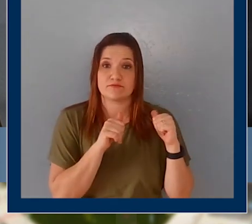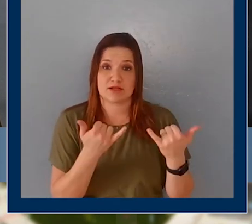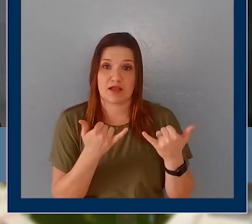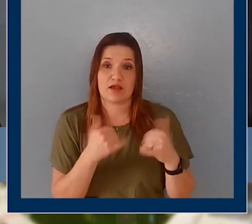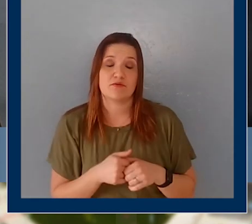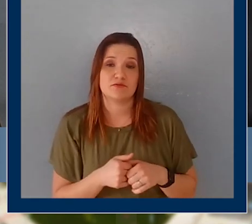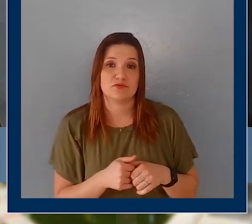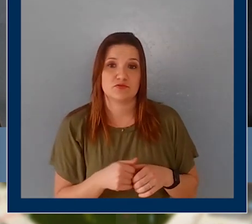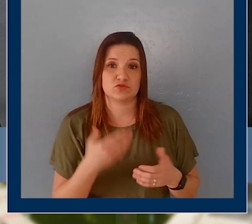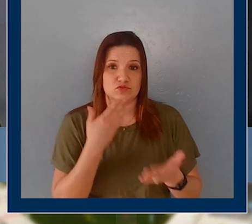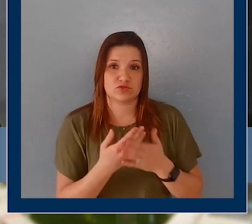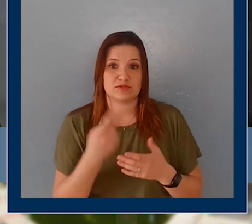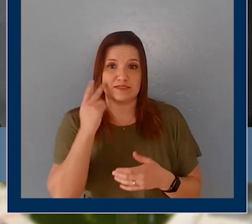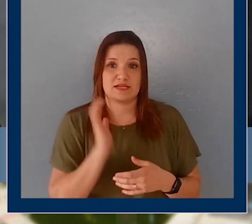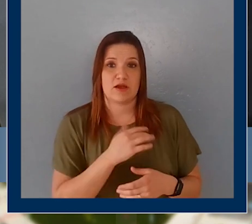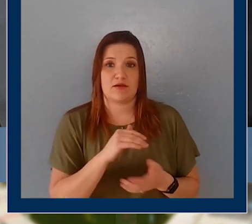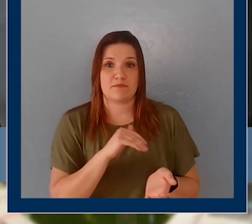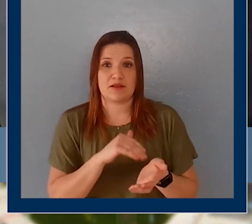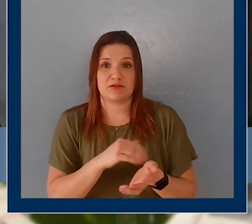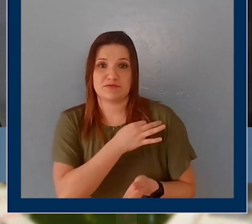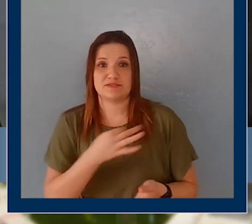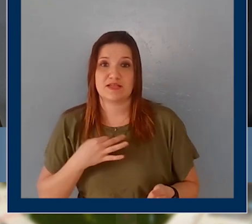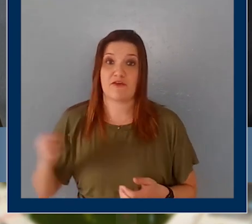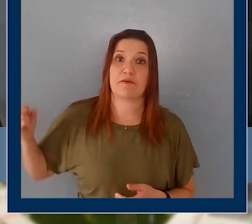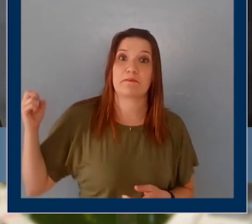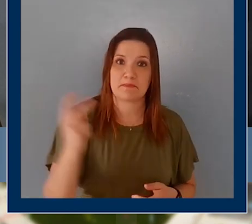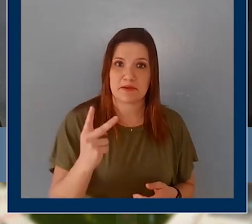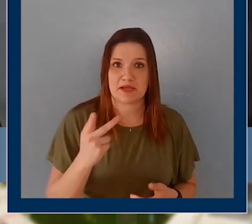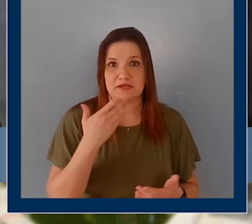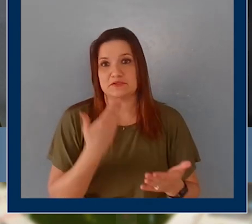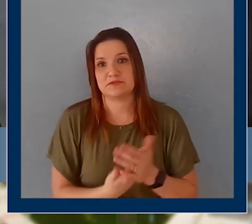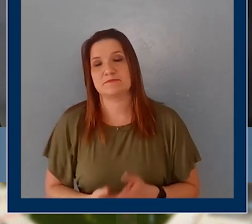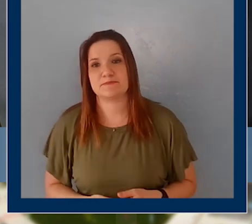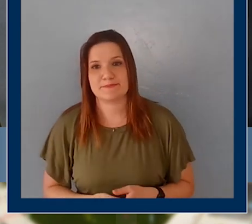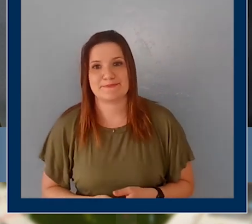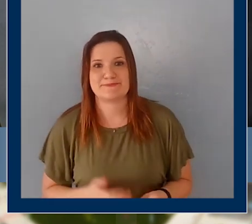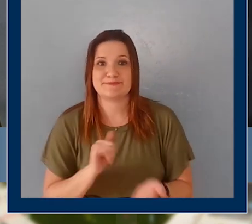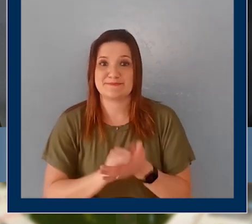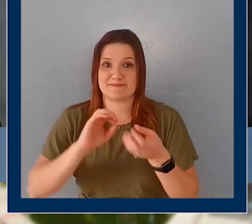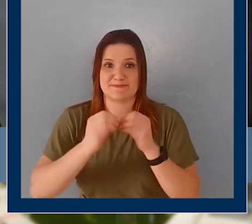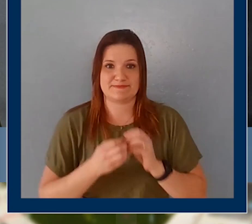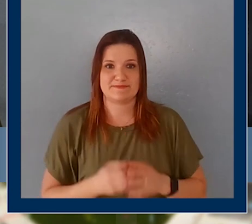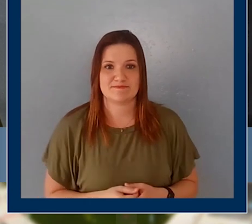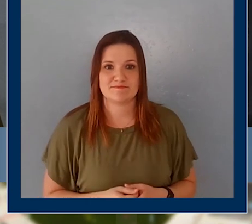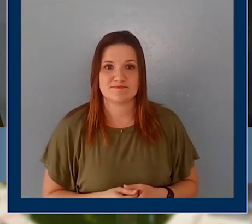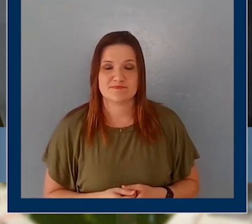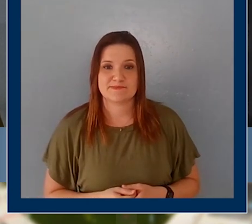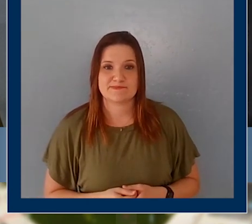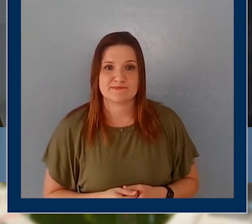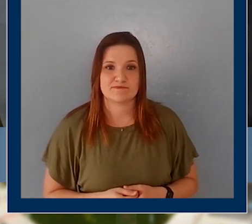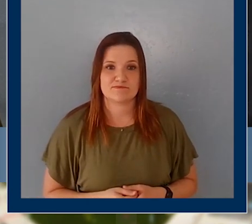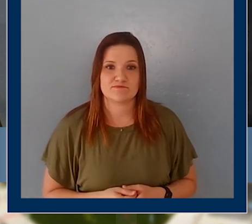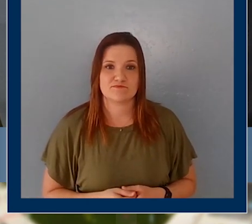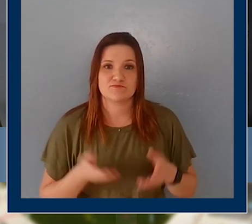physicians, our nurse practitioners, our physician assistants, we've had 31 of them go out on COVID leave over the course